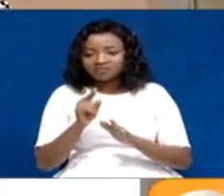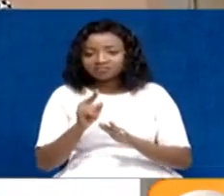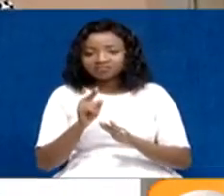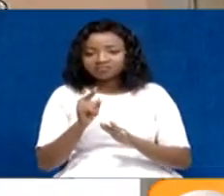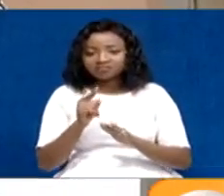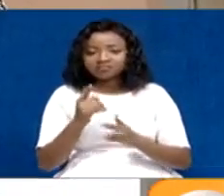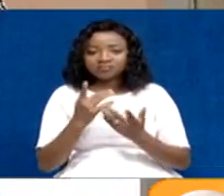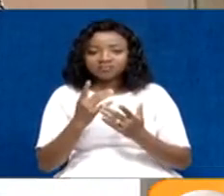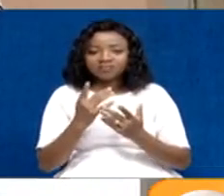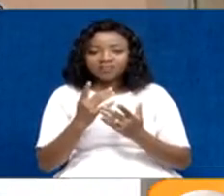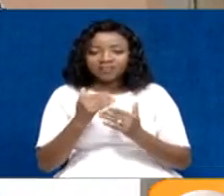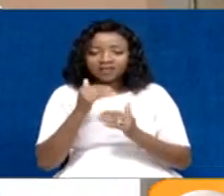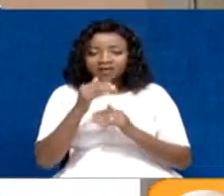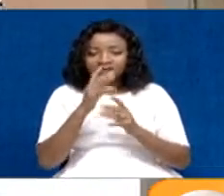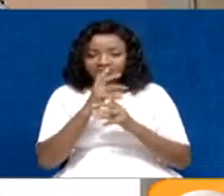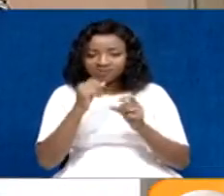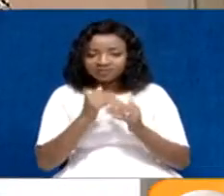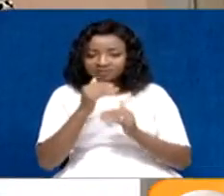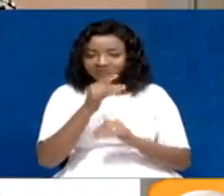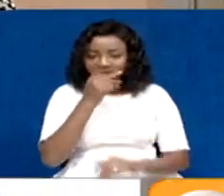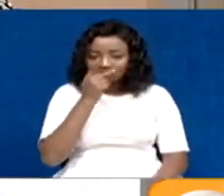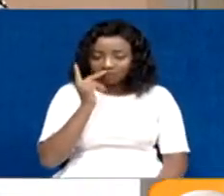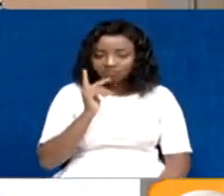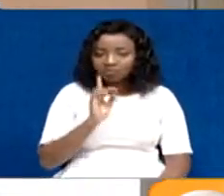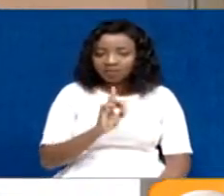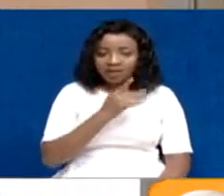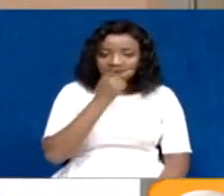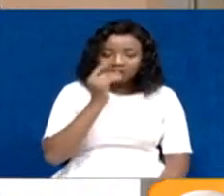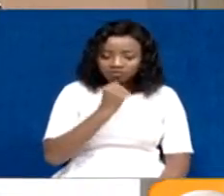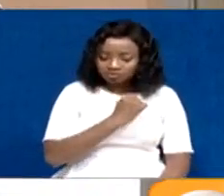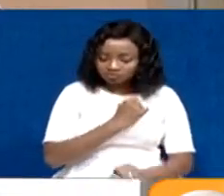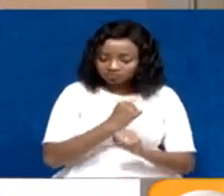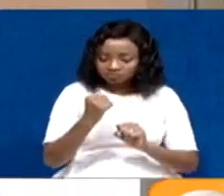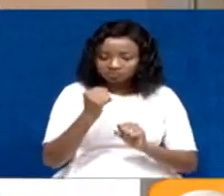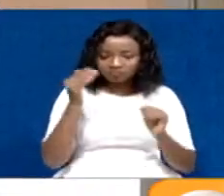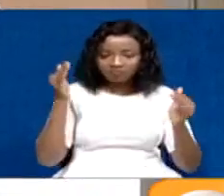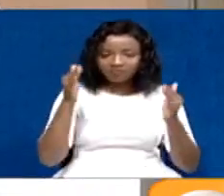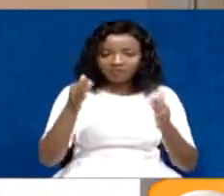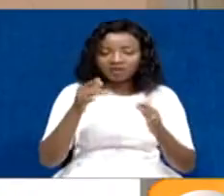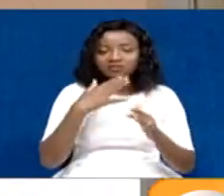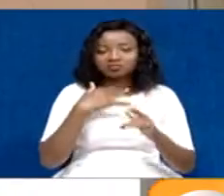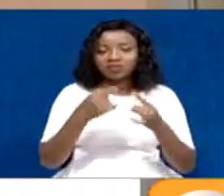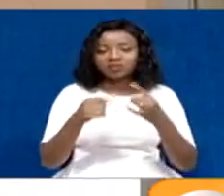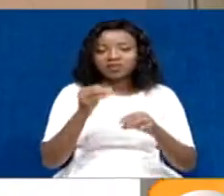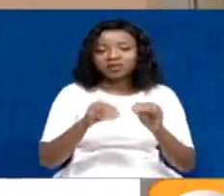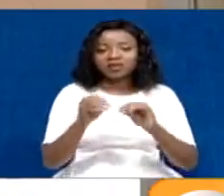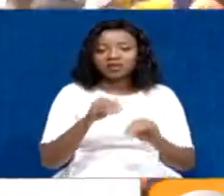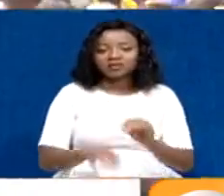election. But as Chemutai Goin reports, Kalonzo says he remains firmly focused on the race to state house.